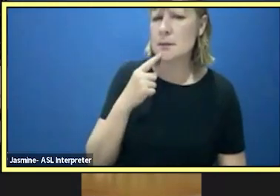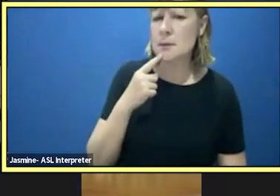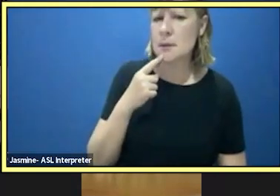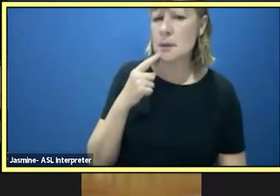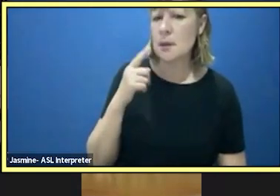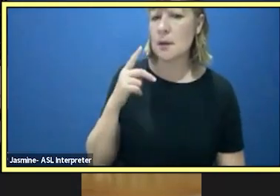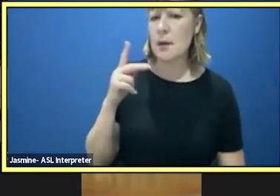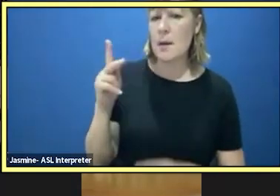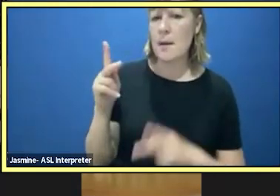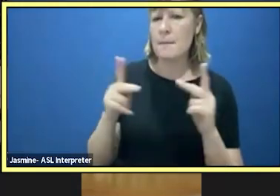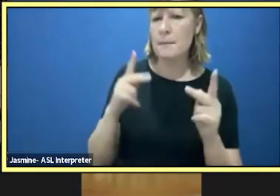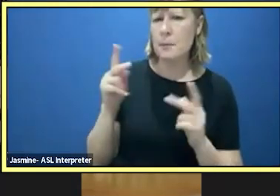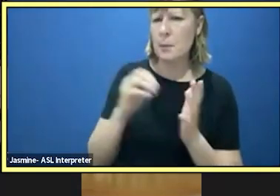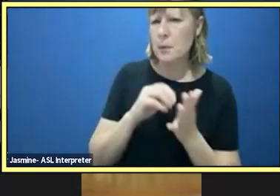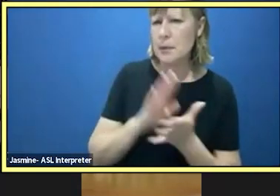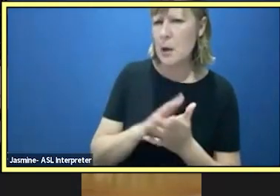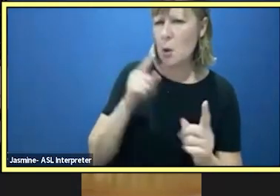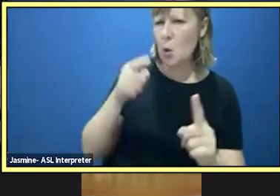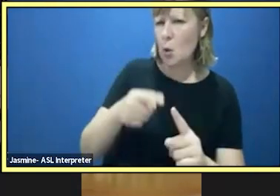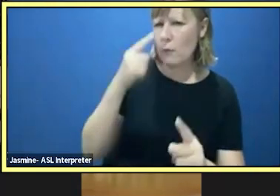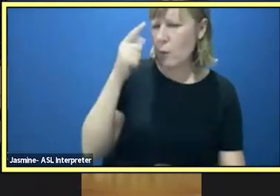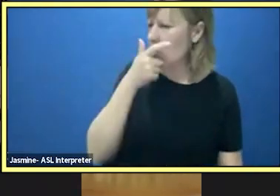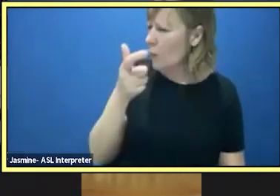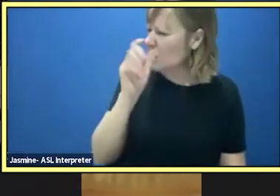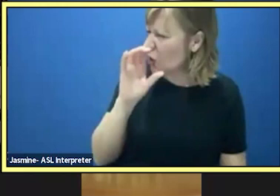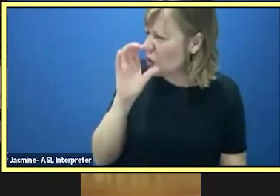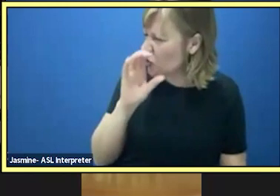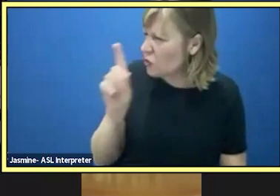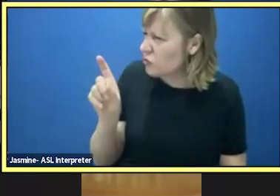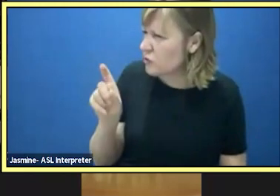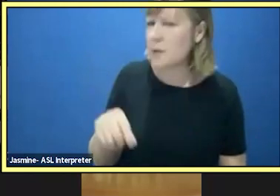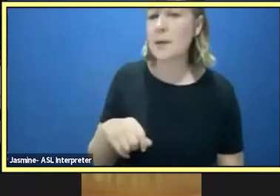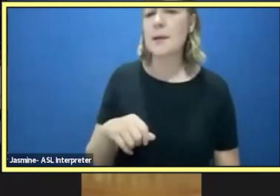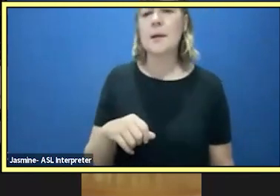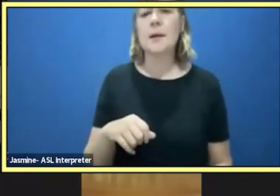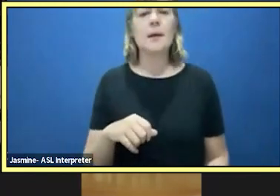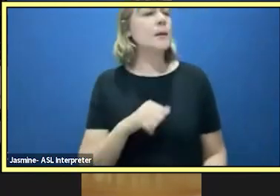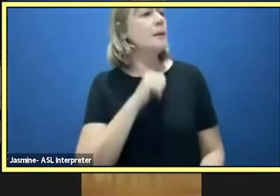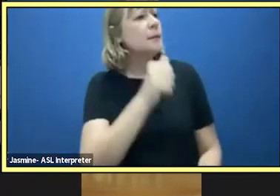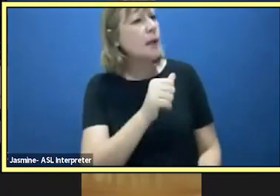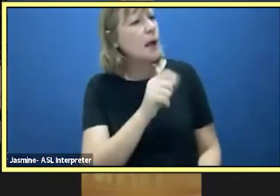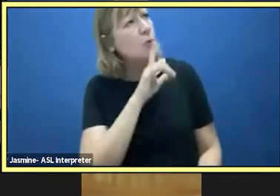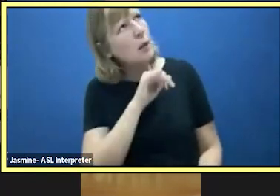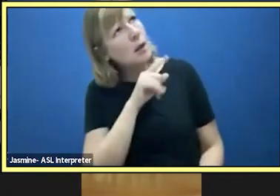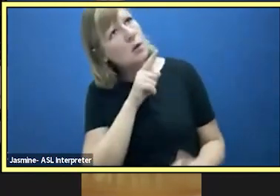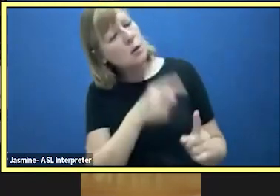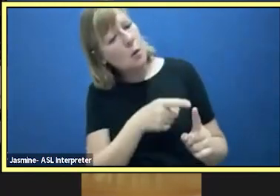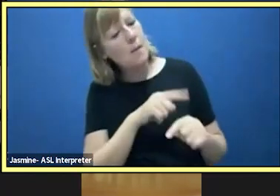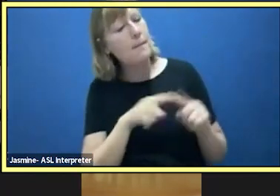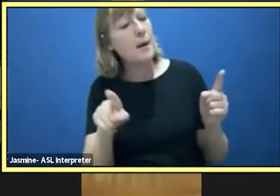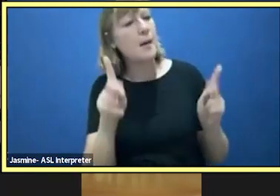that? Is that what you? Well, it wasn't really a goal. It was more of this person likes to watch